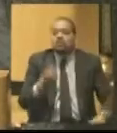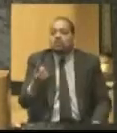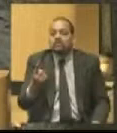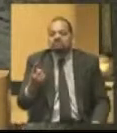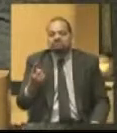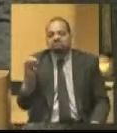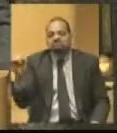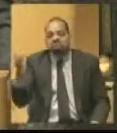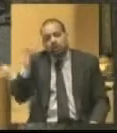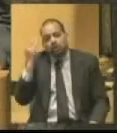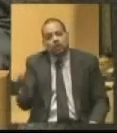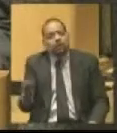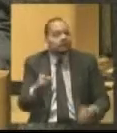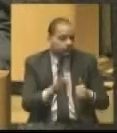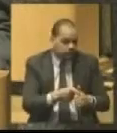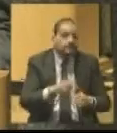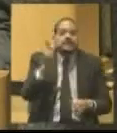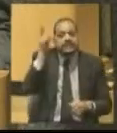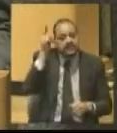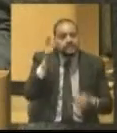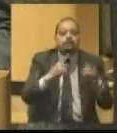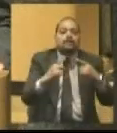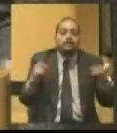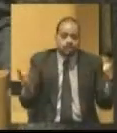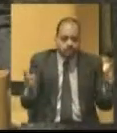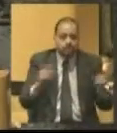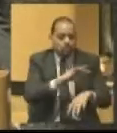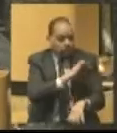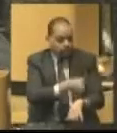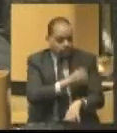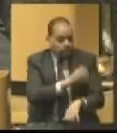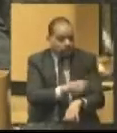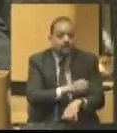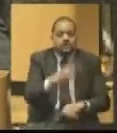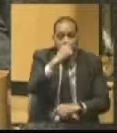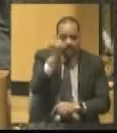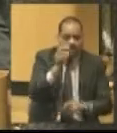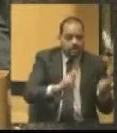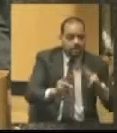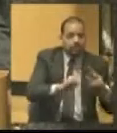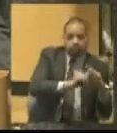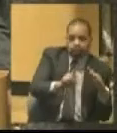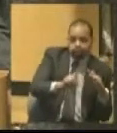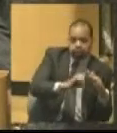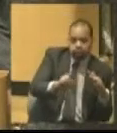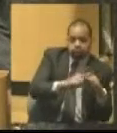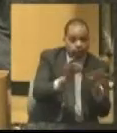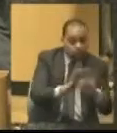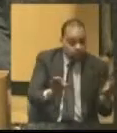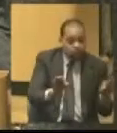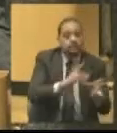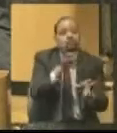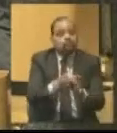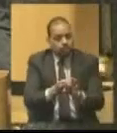First, Lincoln's proclamation authorized the systematic enlistment of blacks into the Union Army. Everyone knew that for the slaves to be